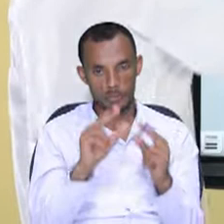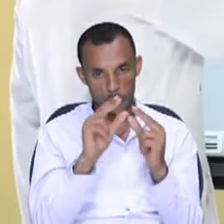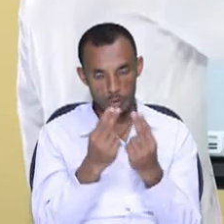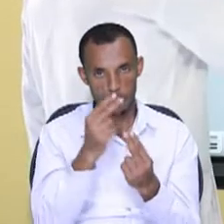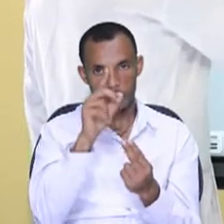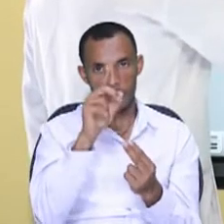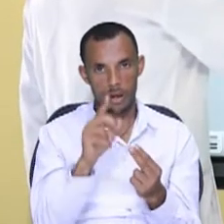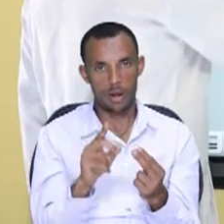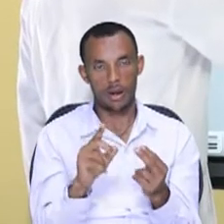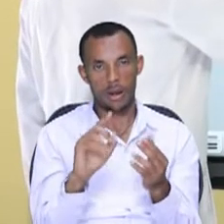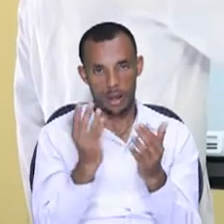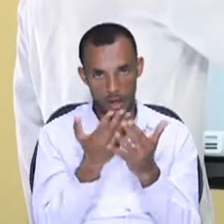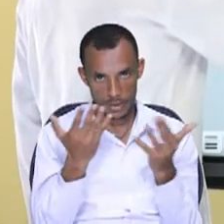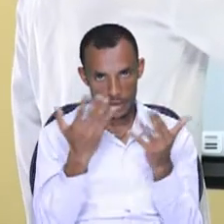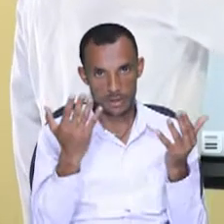Group 1 elements,